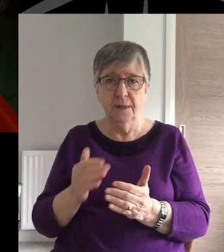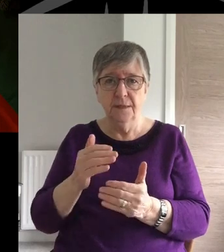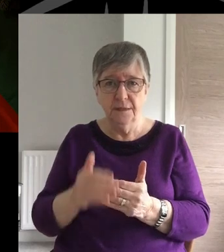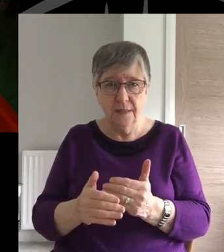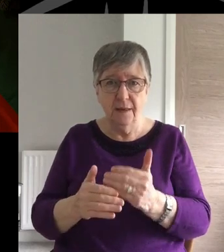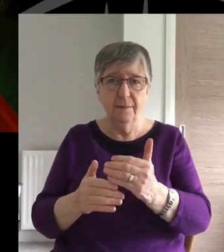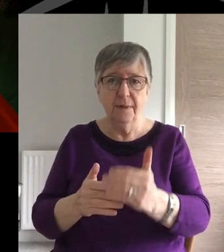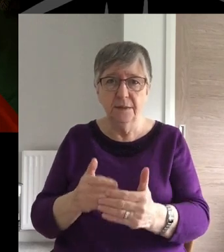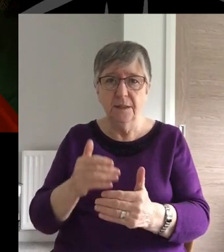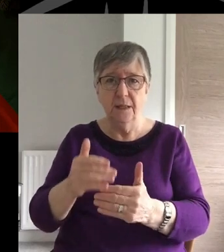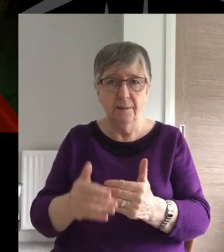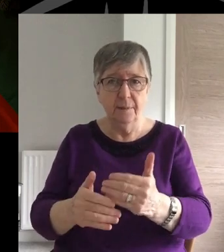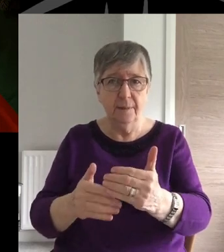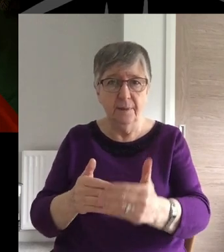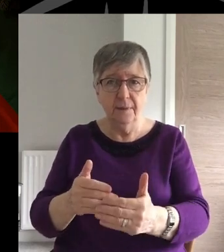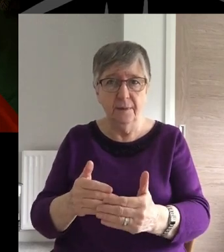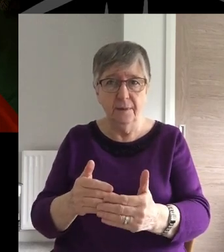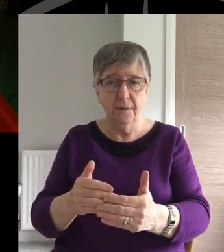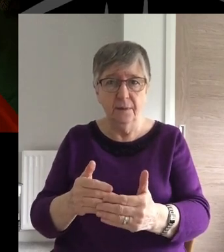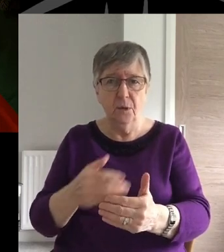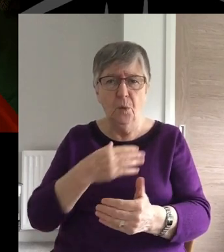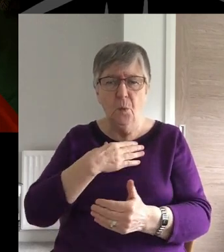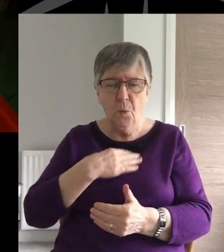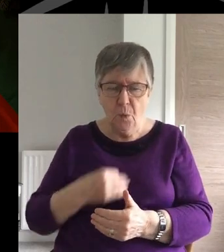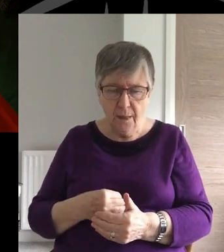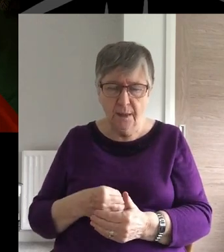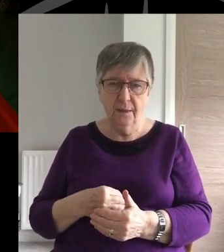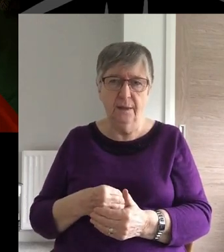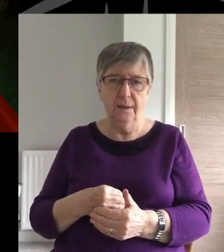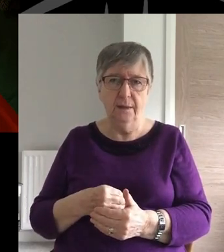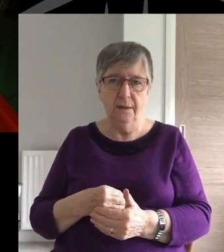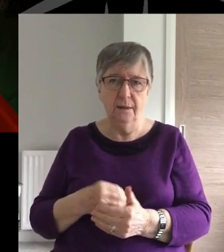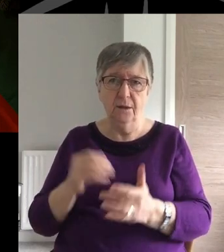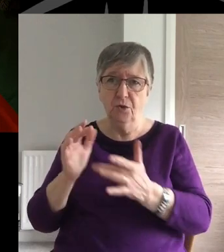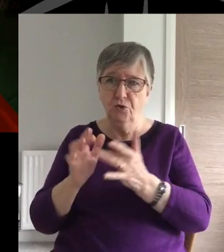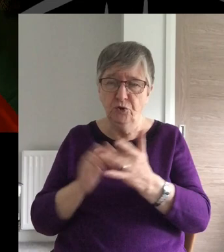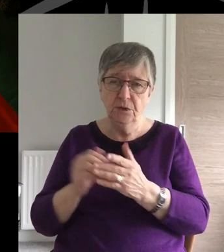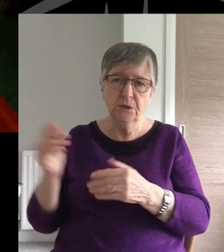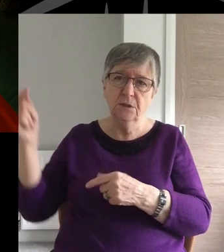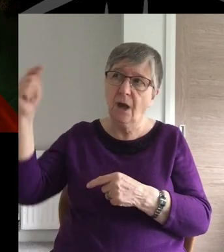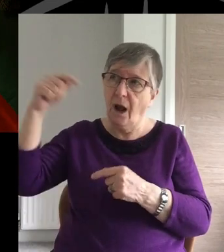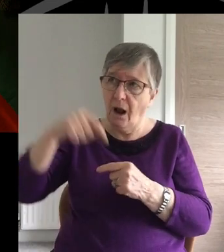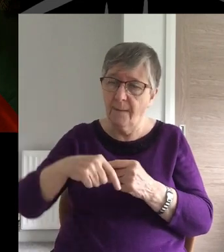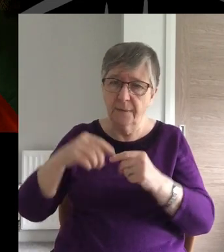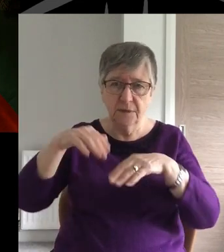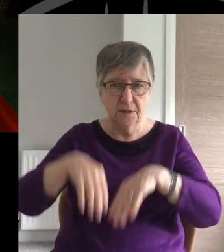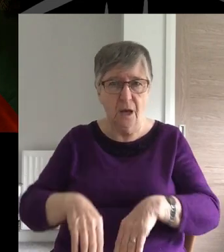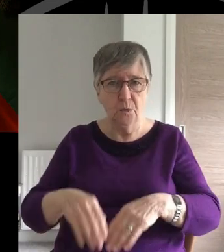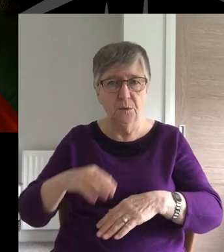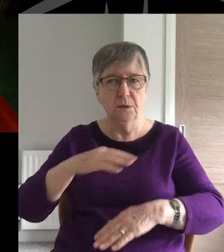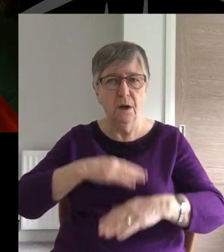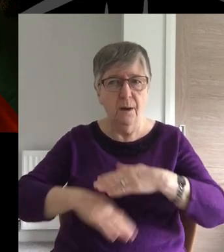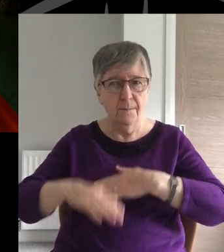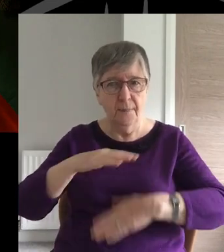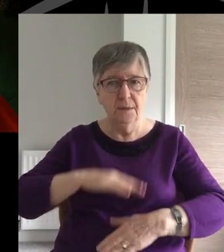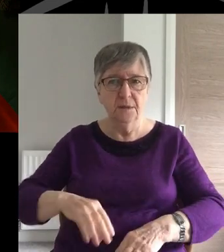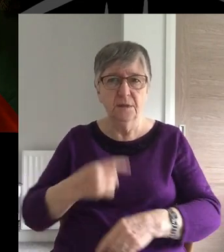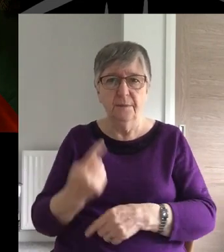Step by step, stage by stage, willingly, deliberately, he stoops, he lowers himself,